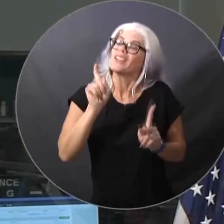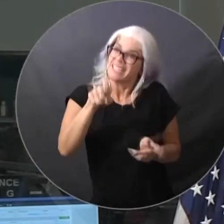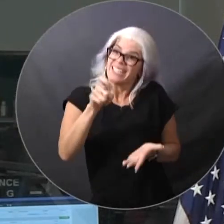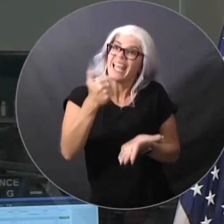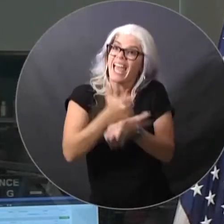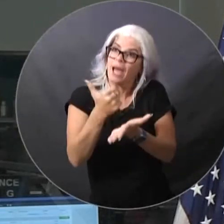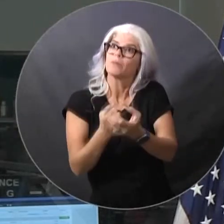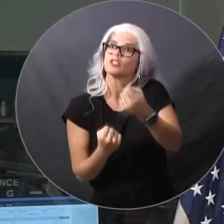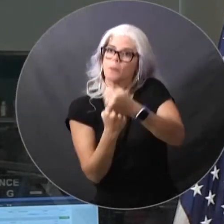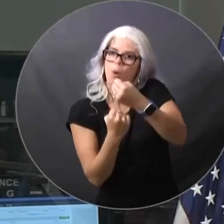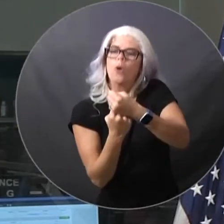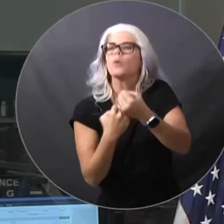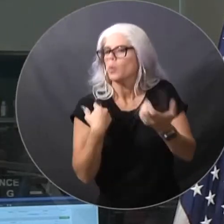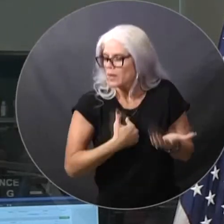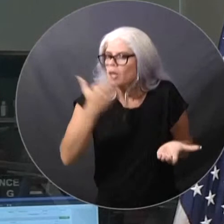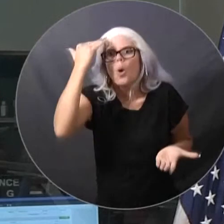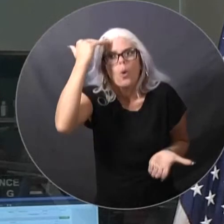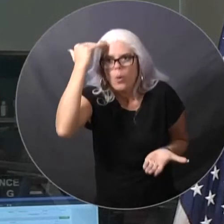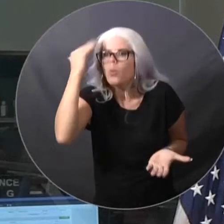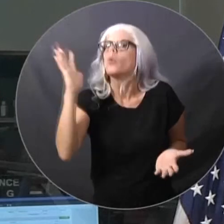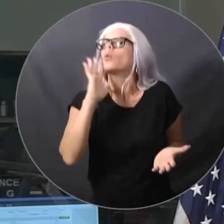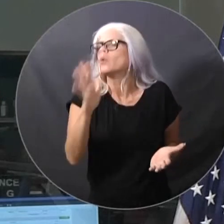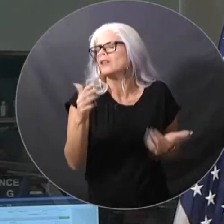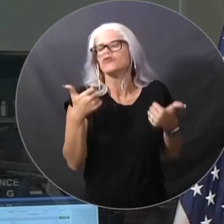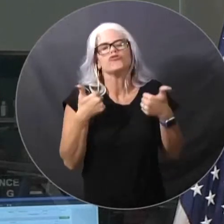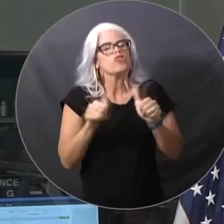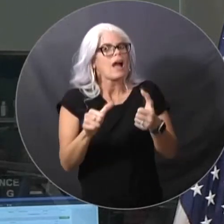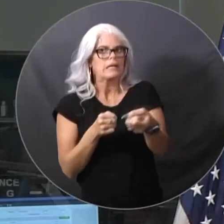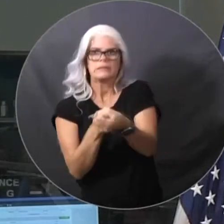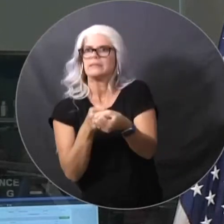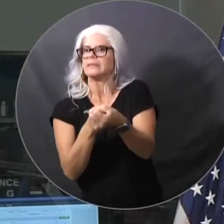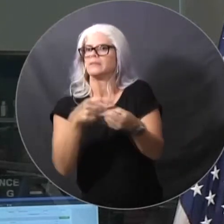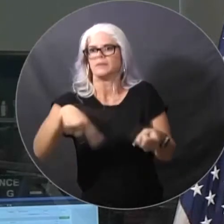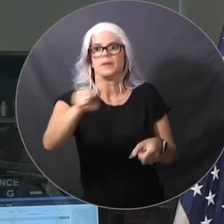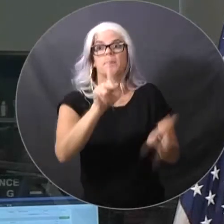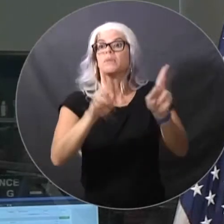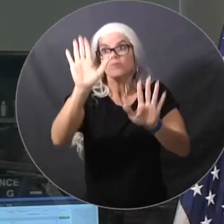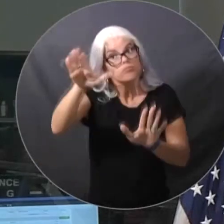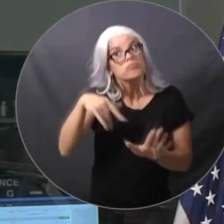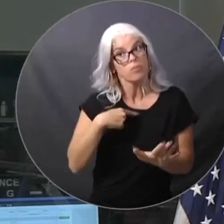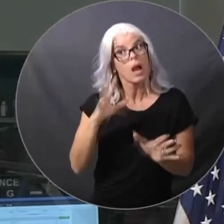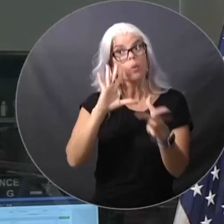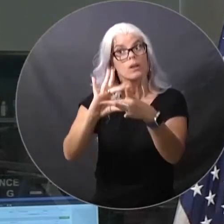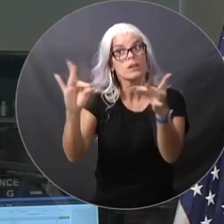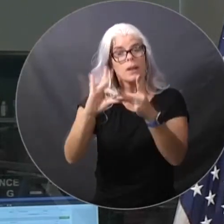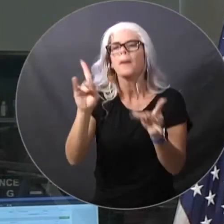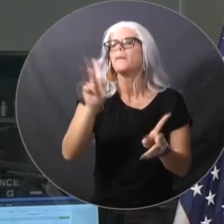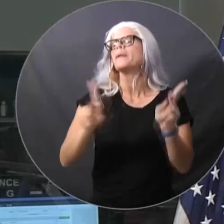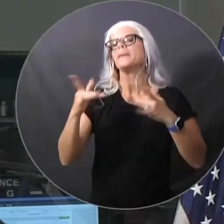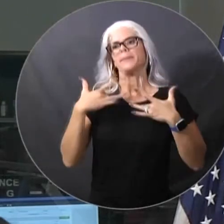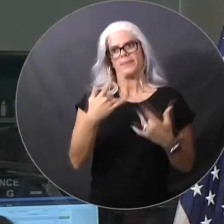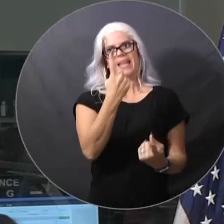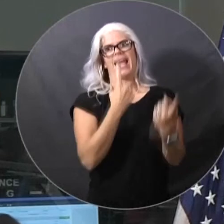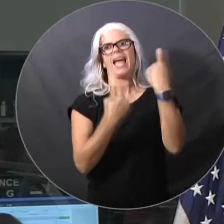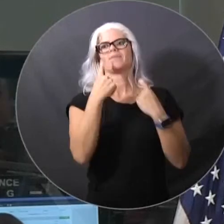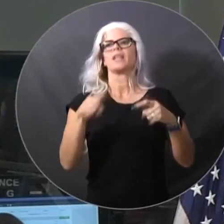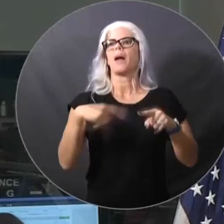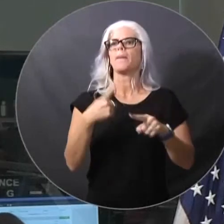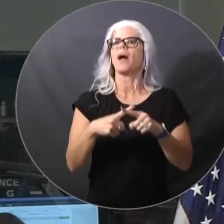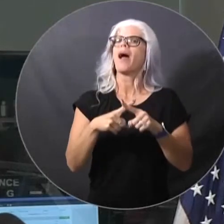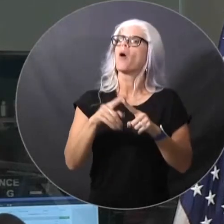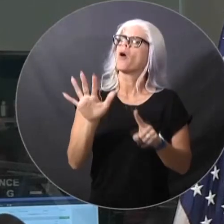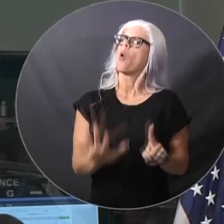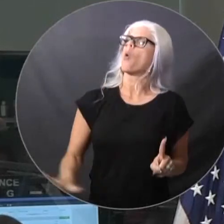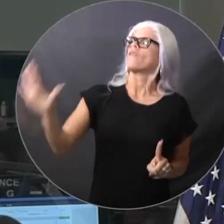relief, and we're obviously going to work as best we can. I will say that people have been asking about some of the overall homeowners insurance